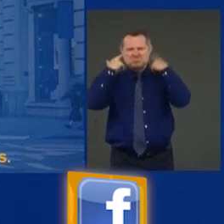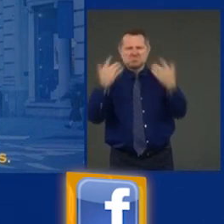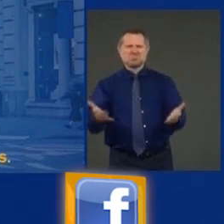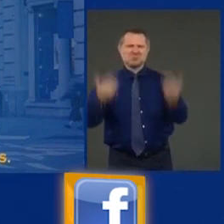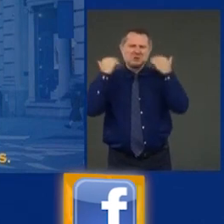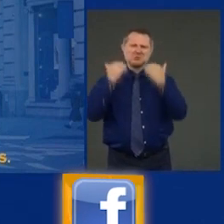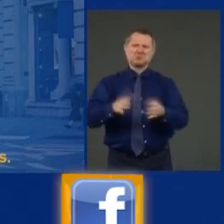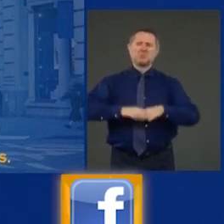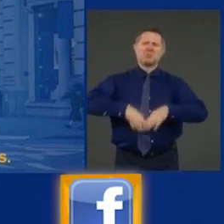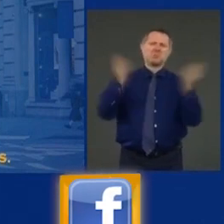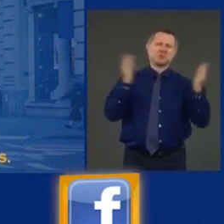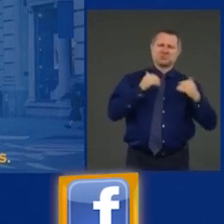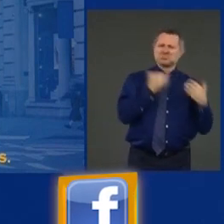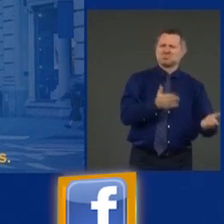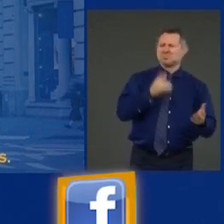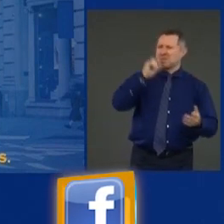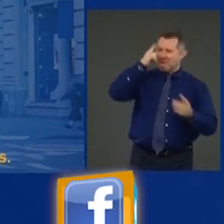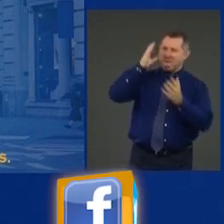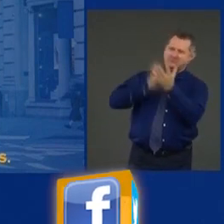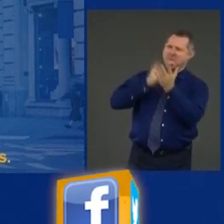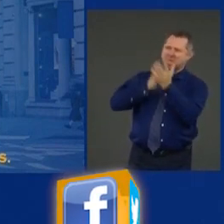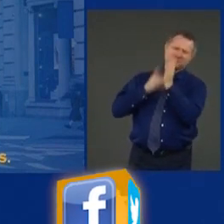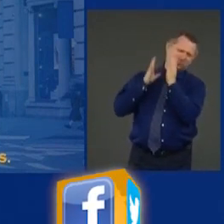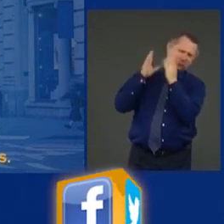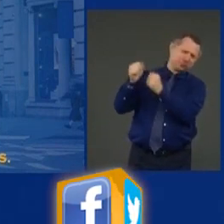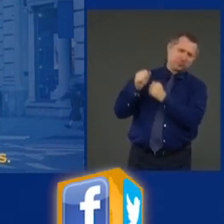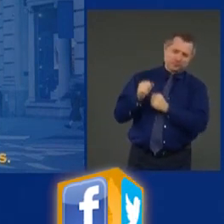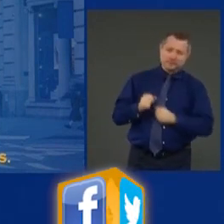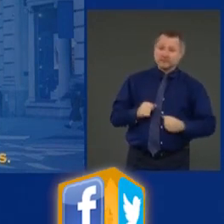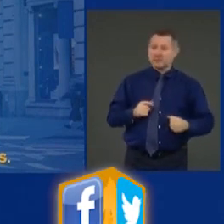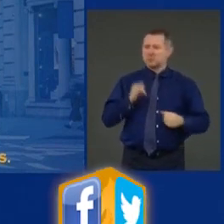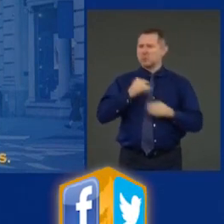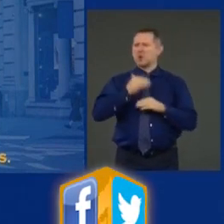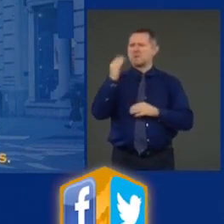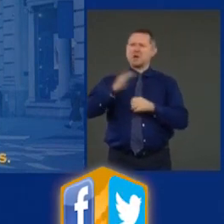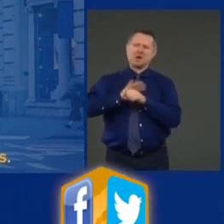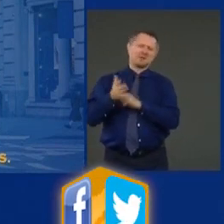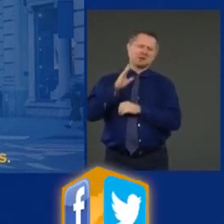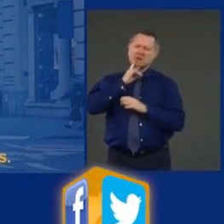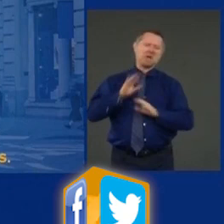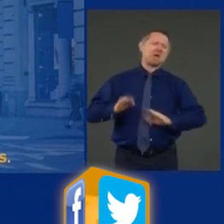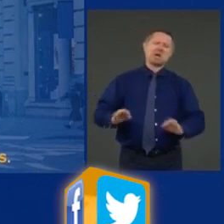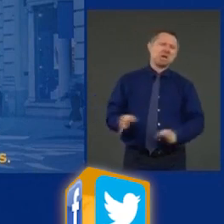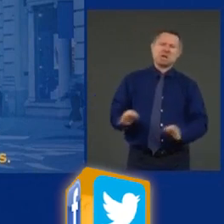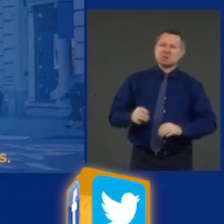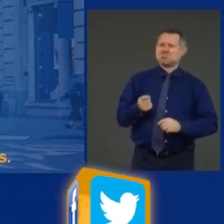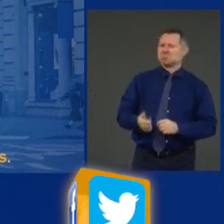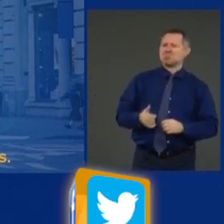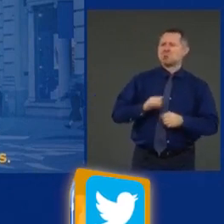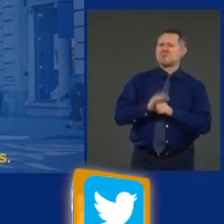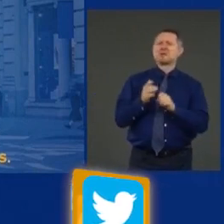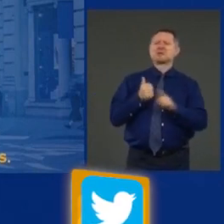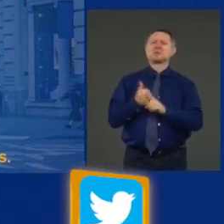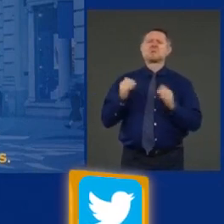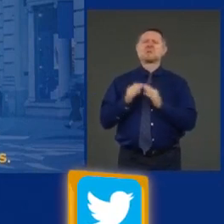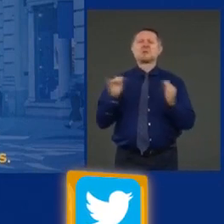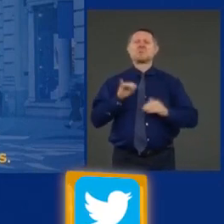government shouldn't be in the way, this is all overblown, this is just the flu,